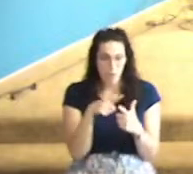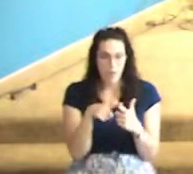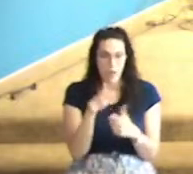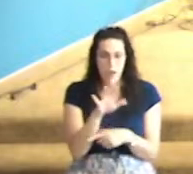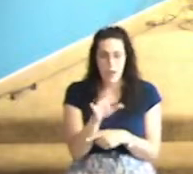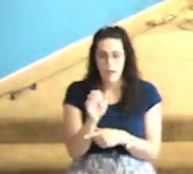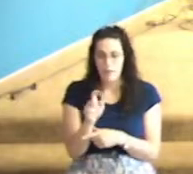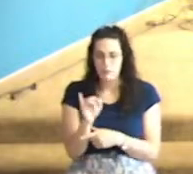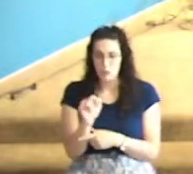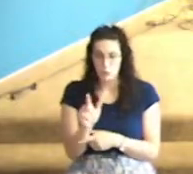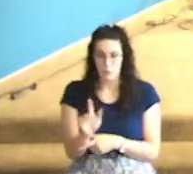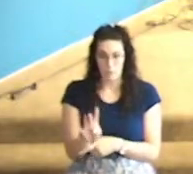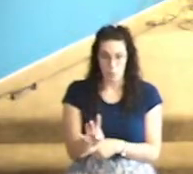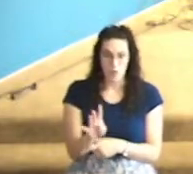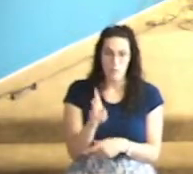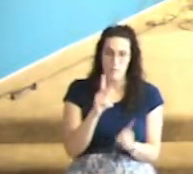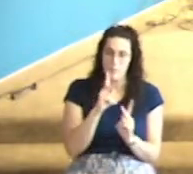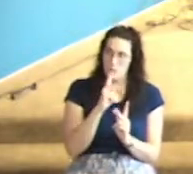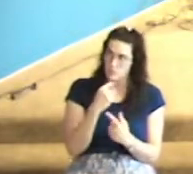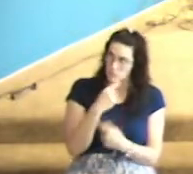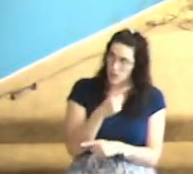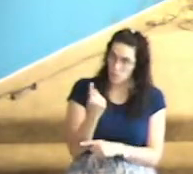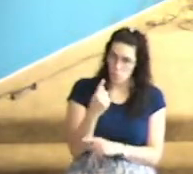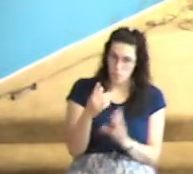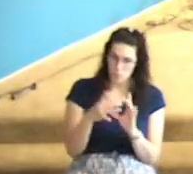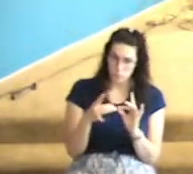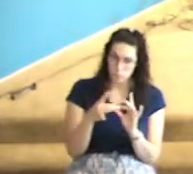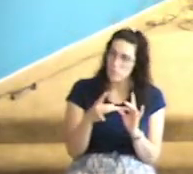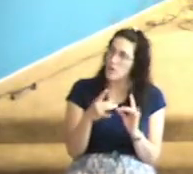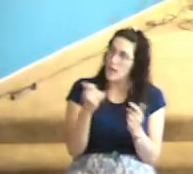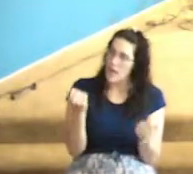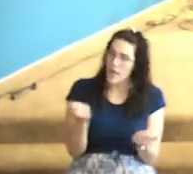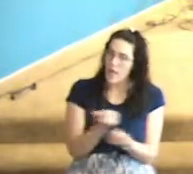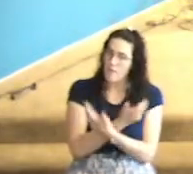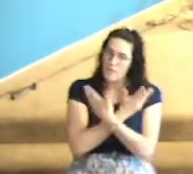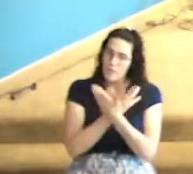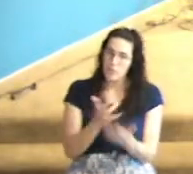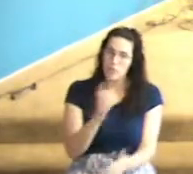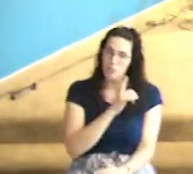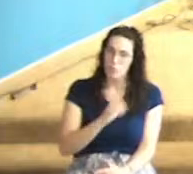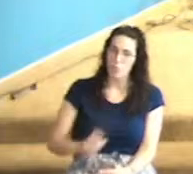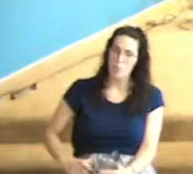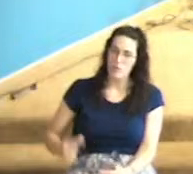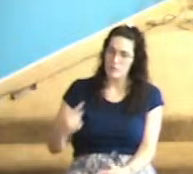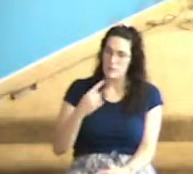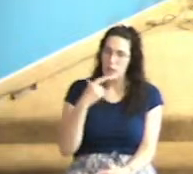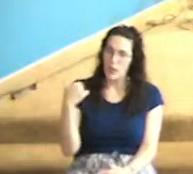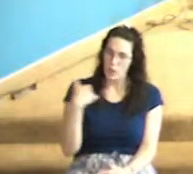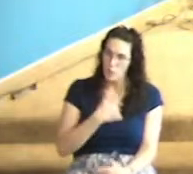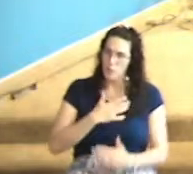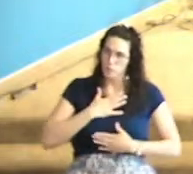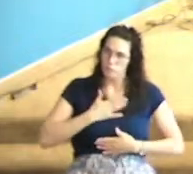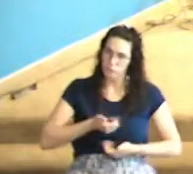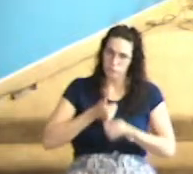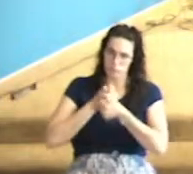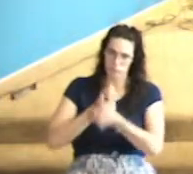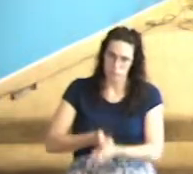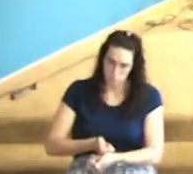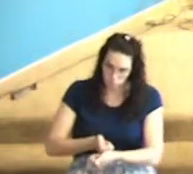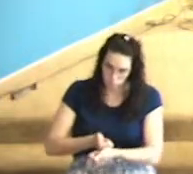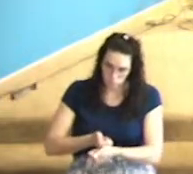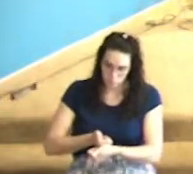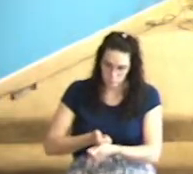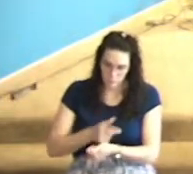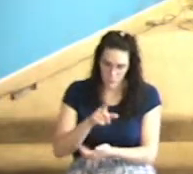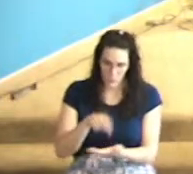24, in unison, the people say in one voice, everything the Lord has said, we will do.